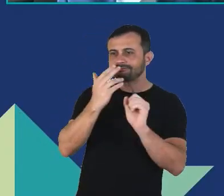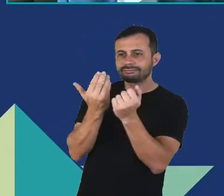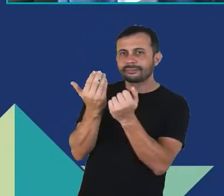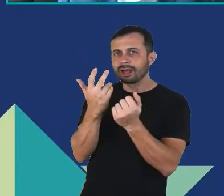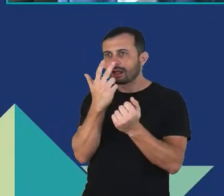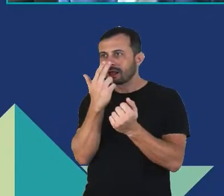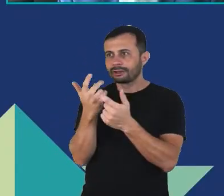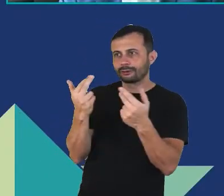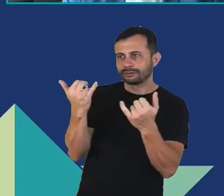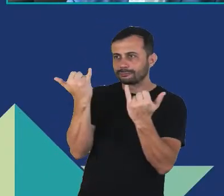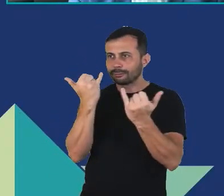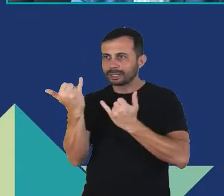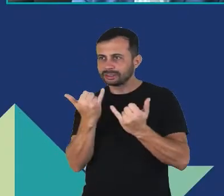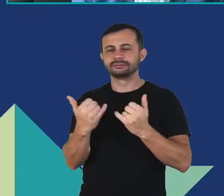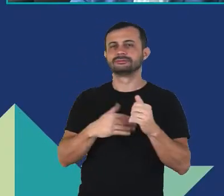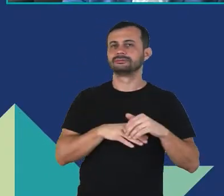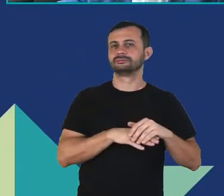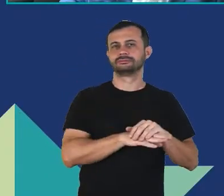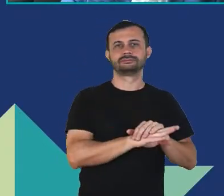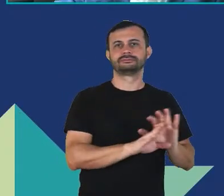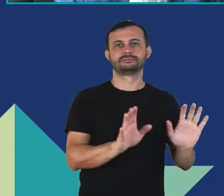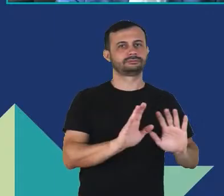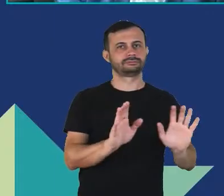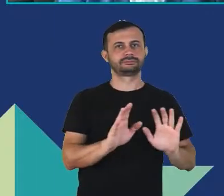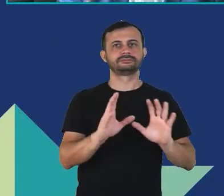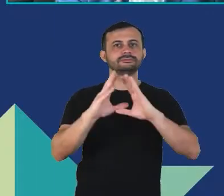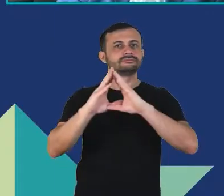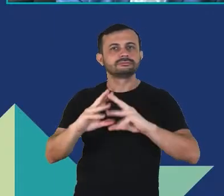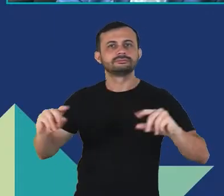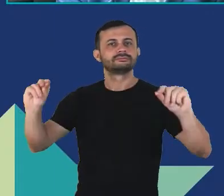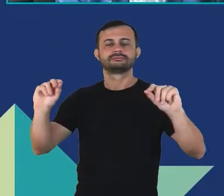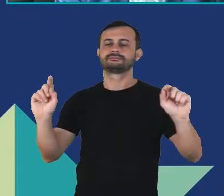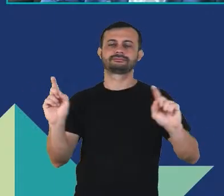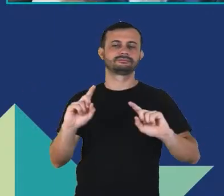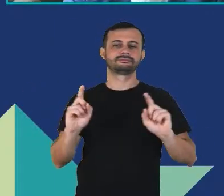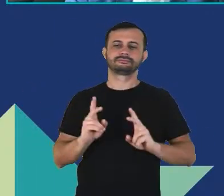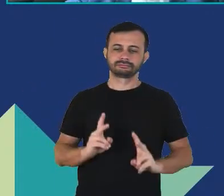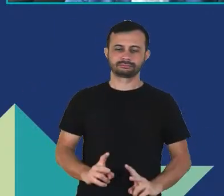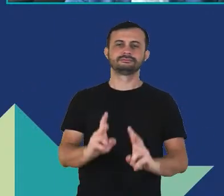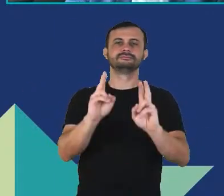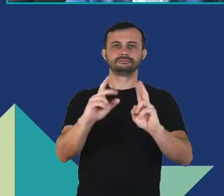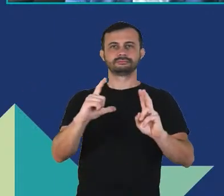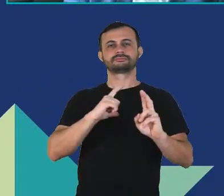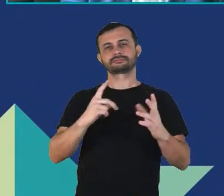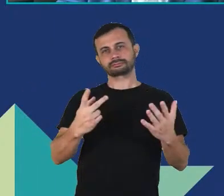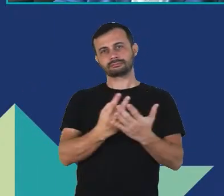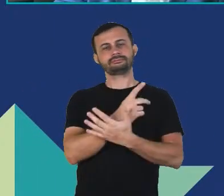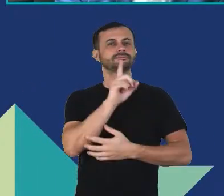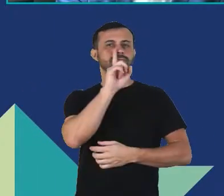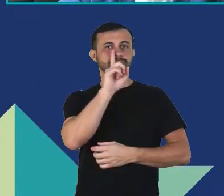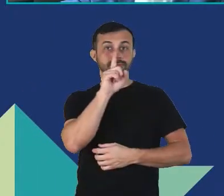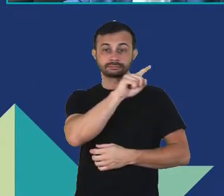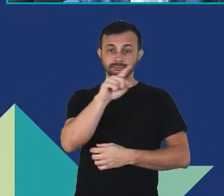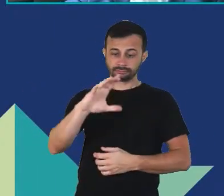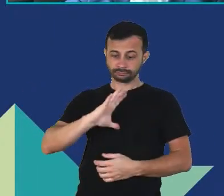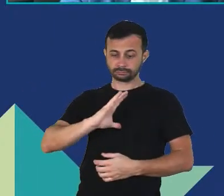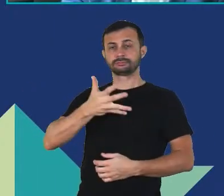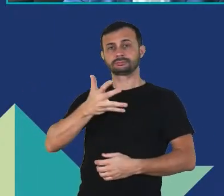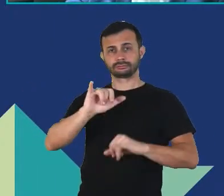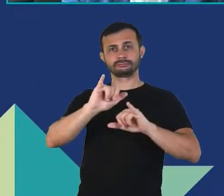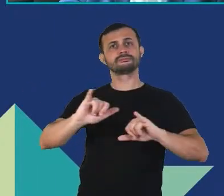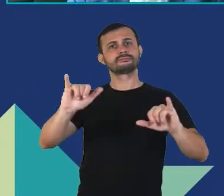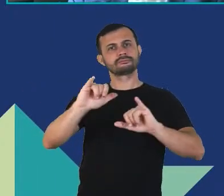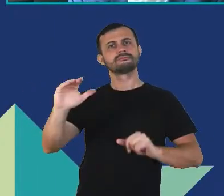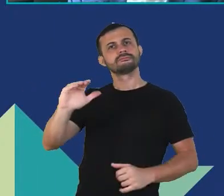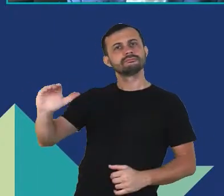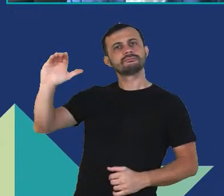not going to go away. And you know what? Have that courage to go to your manager or in the meeting to say,